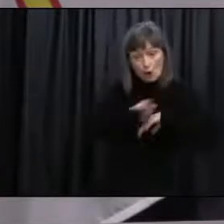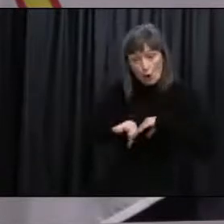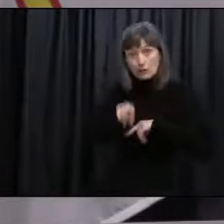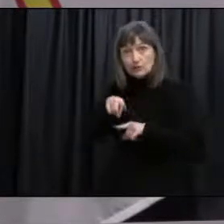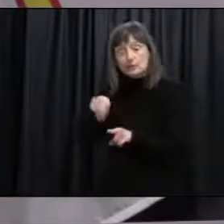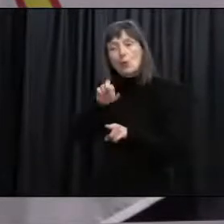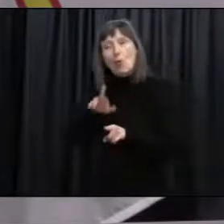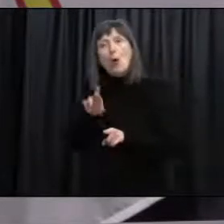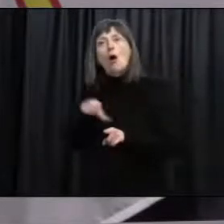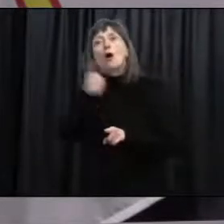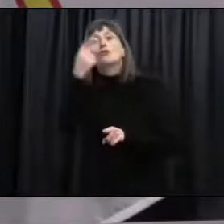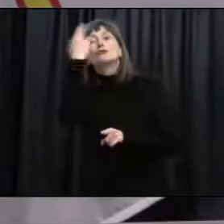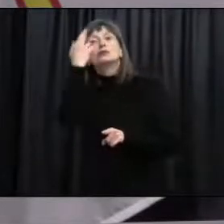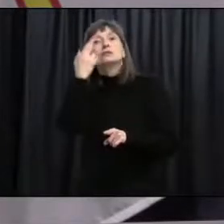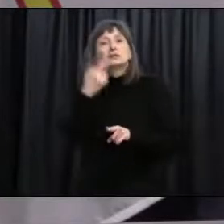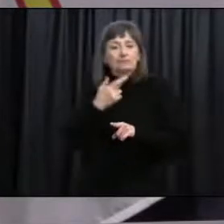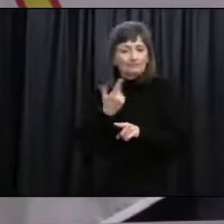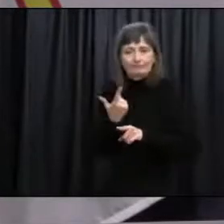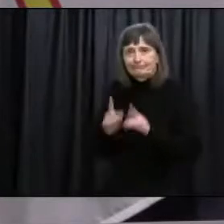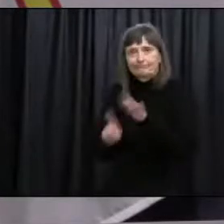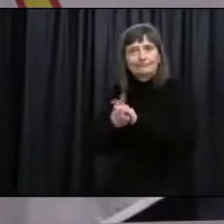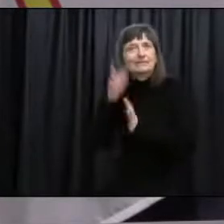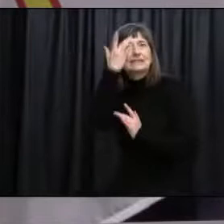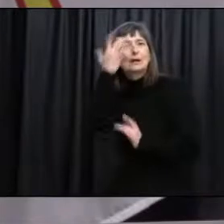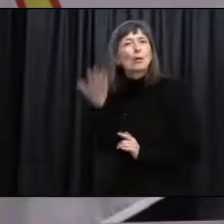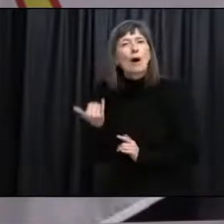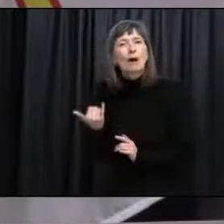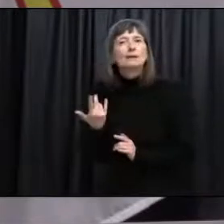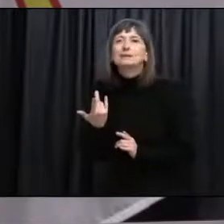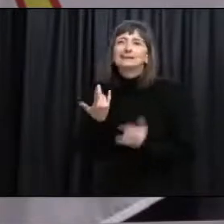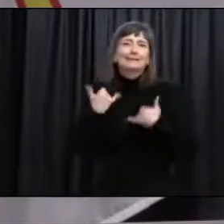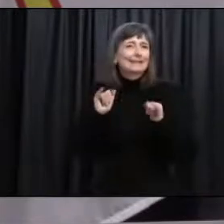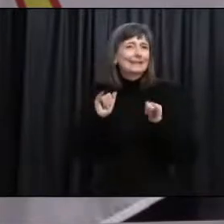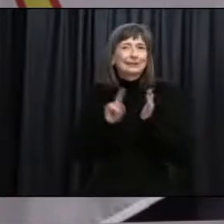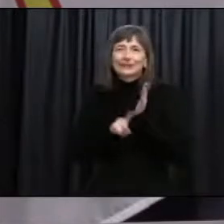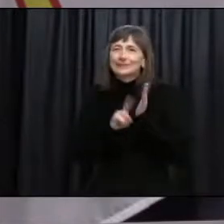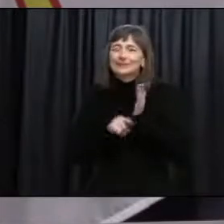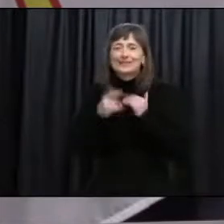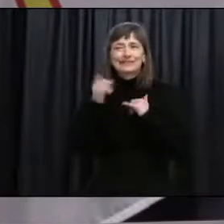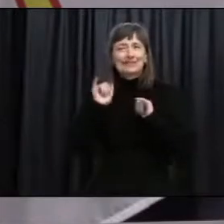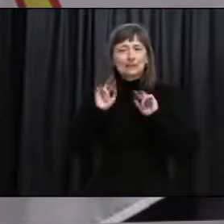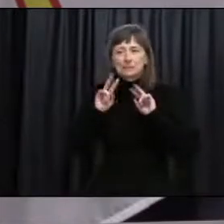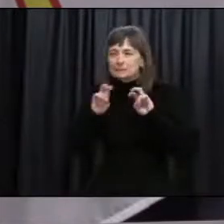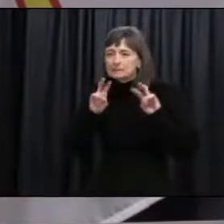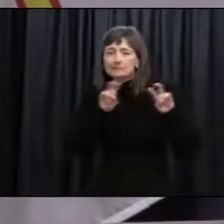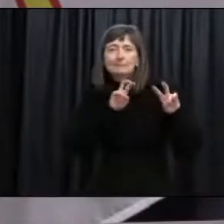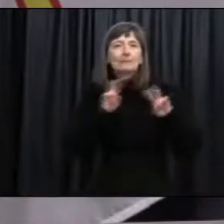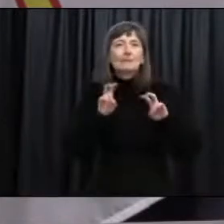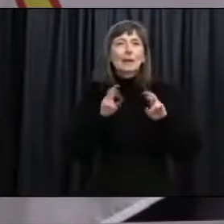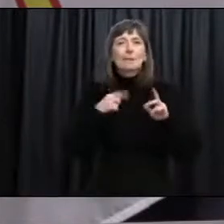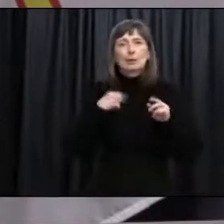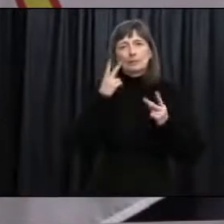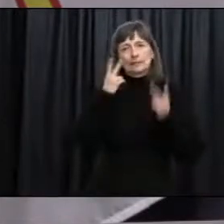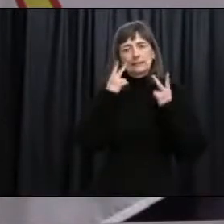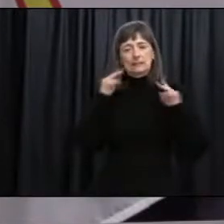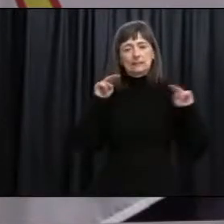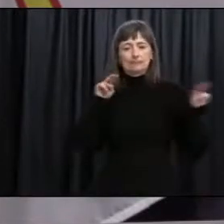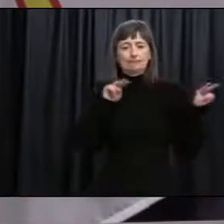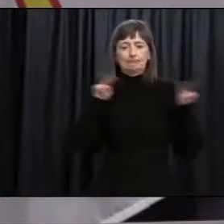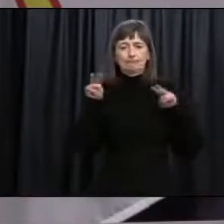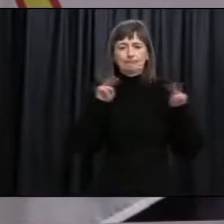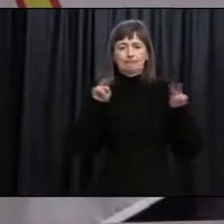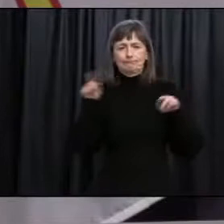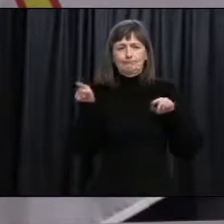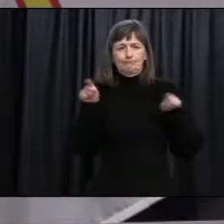explanation. The research is still ongoing, but given what we're seeing, we felt